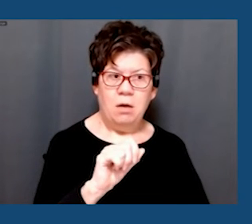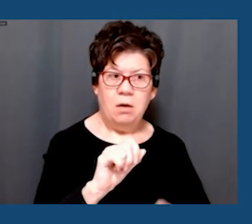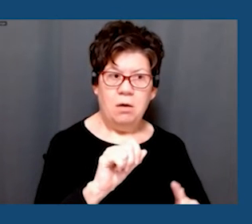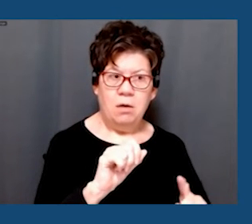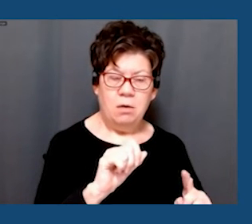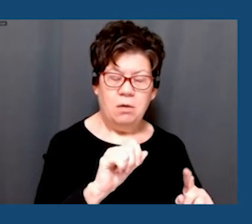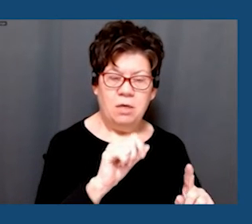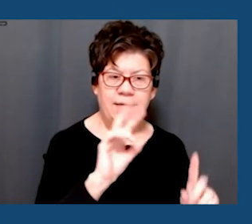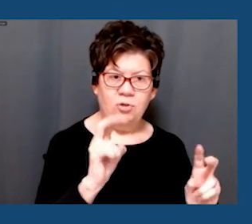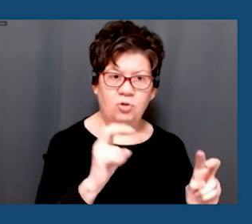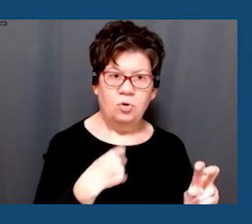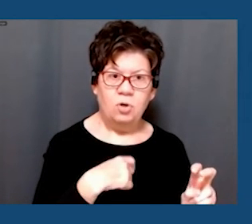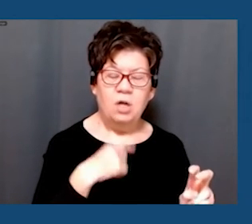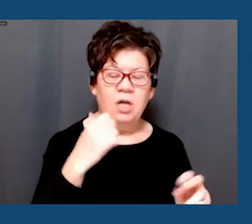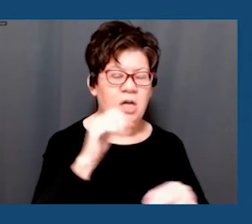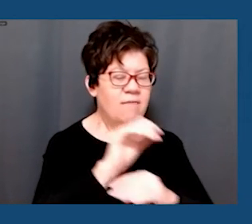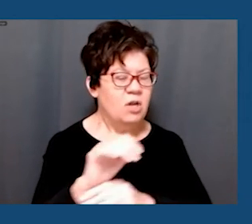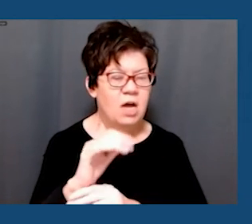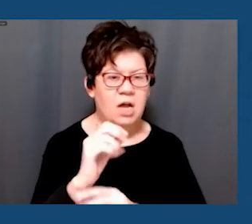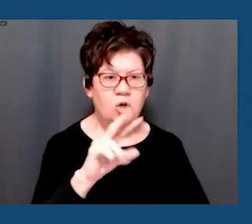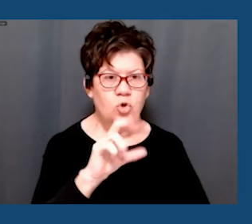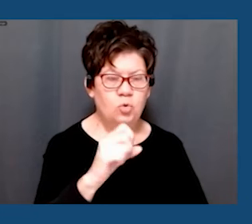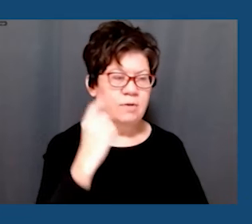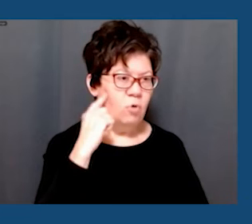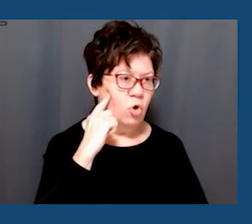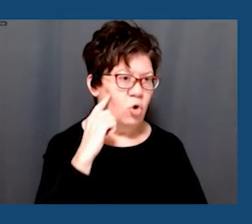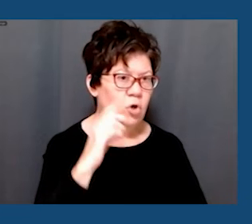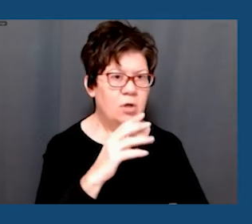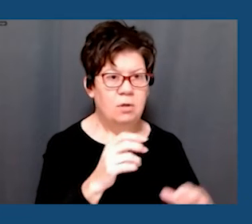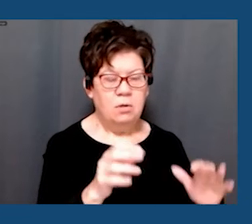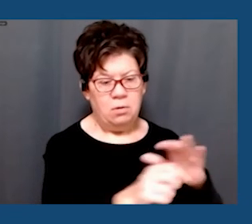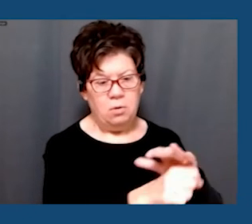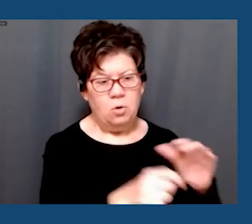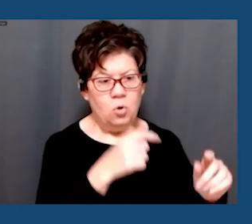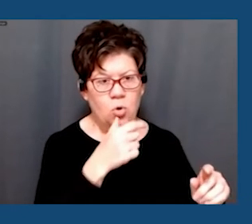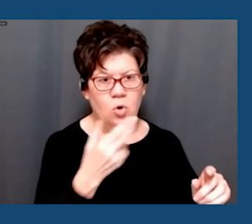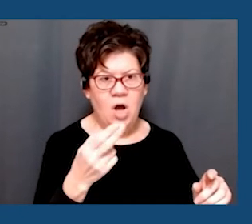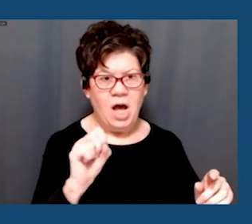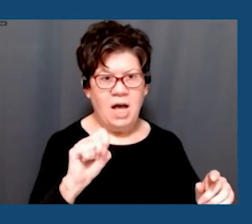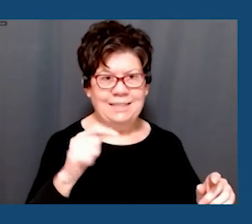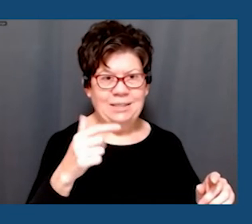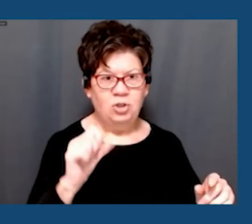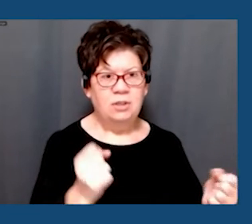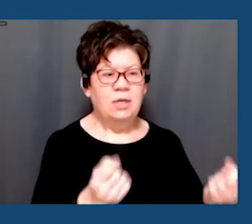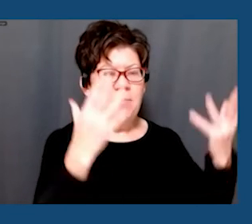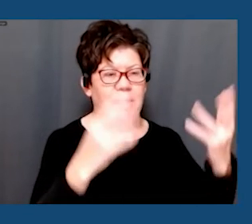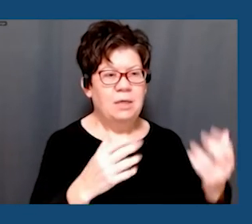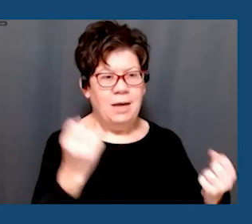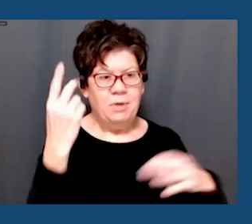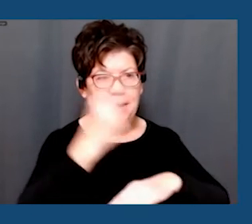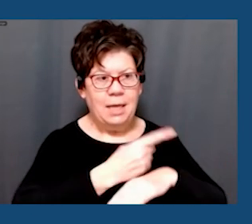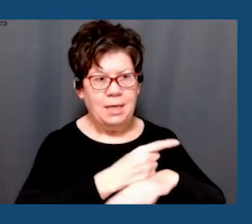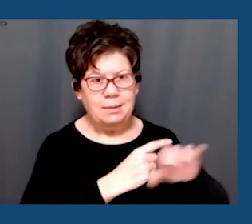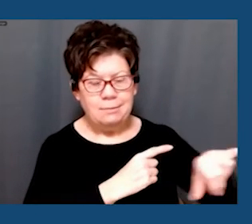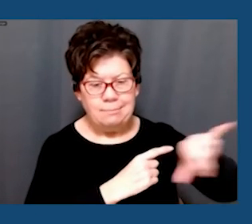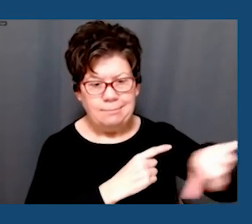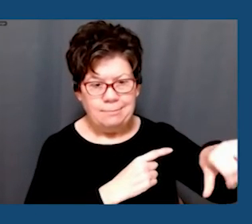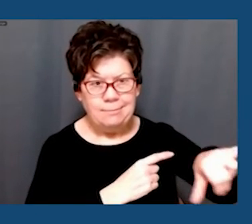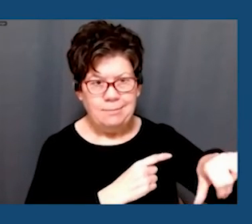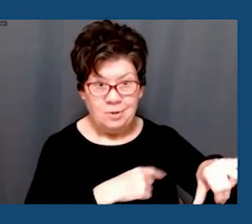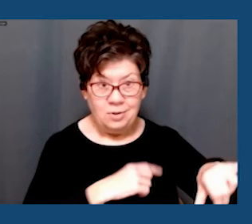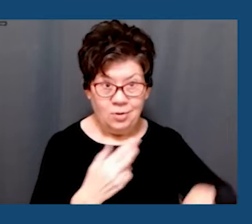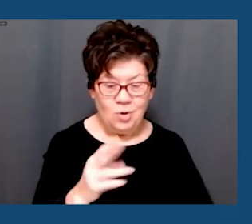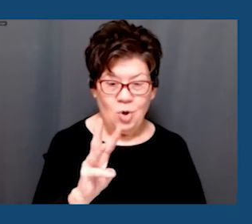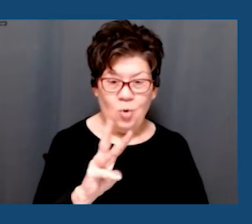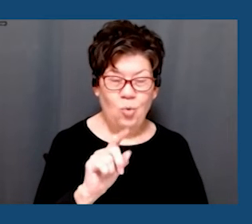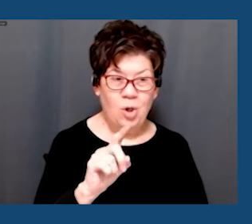many hostages there were and how many days they've been gone. Walter Cronkite. I don't even know if you know who he is, Nick. I